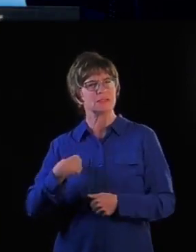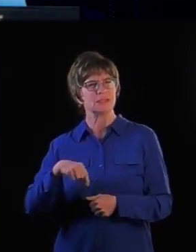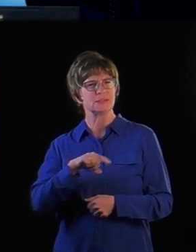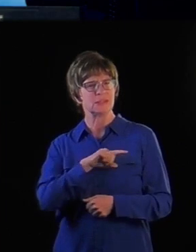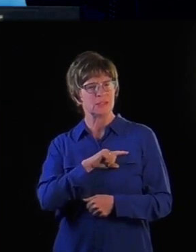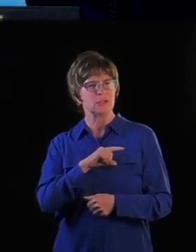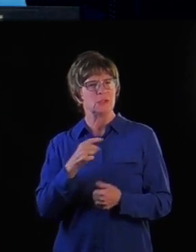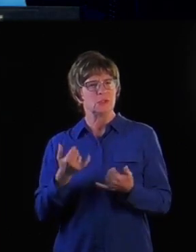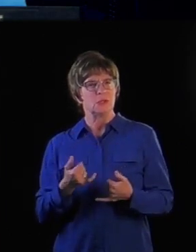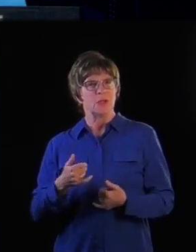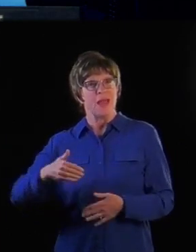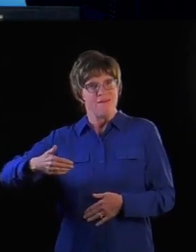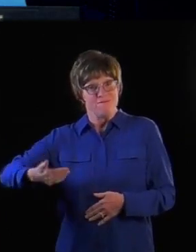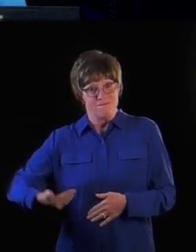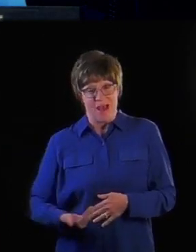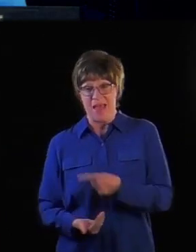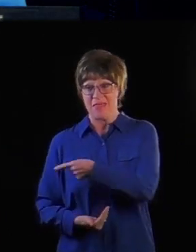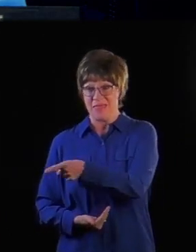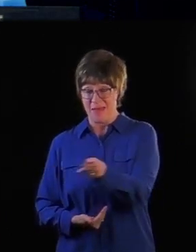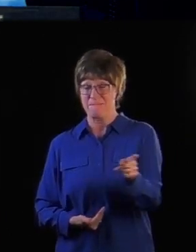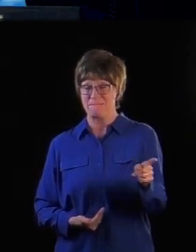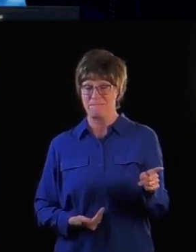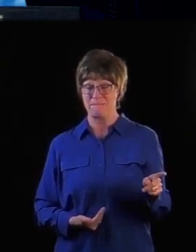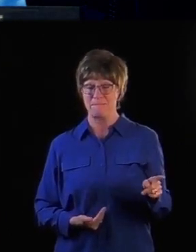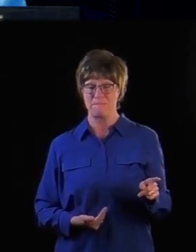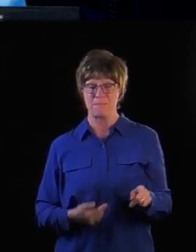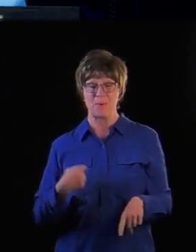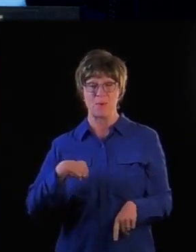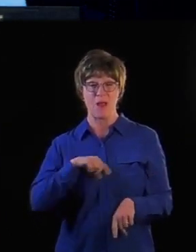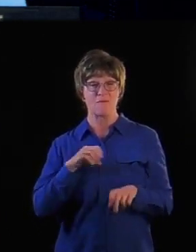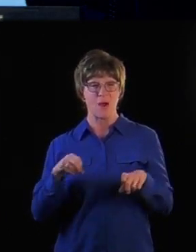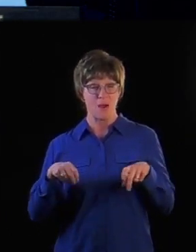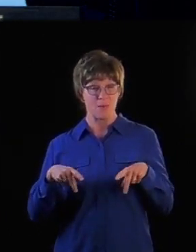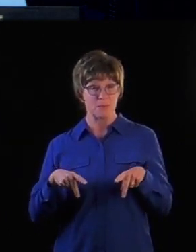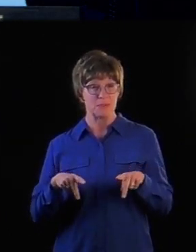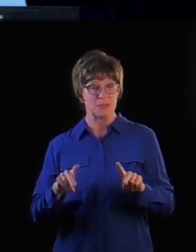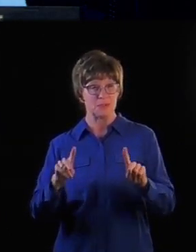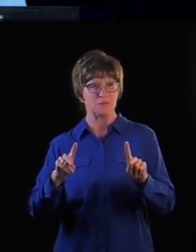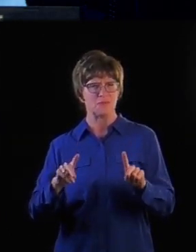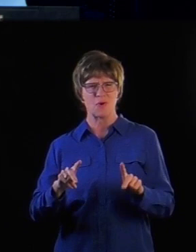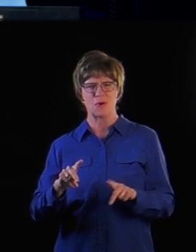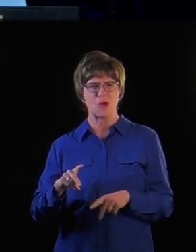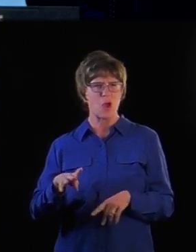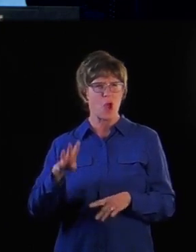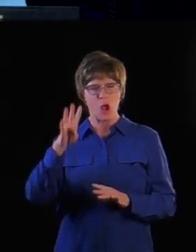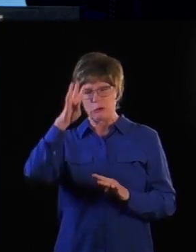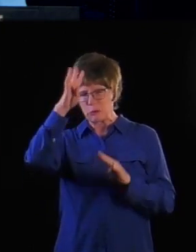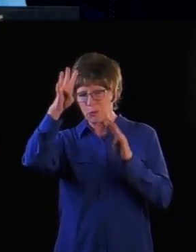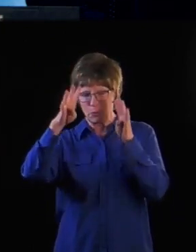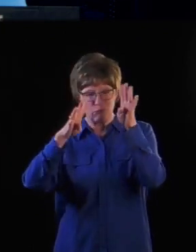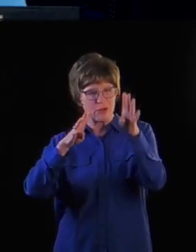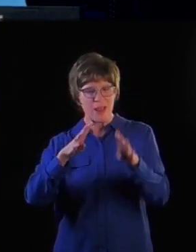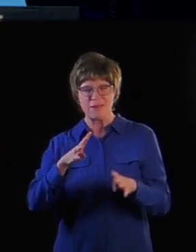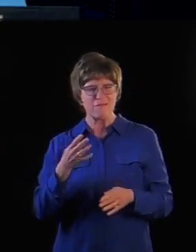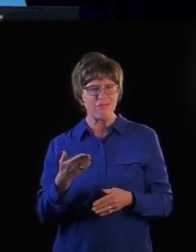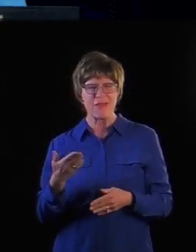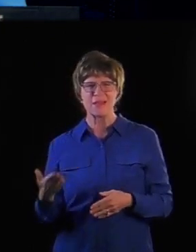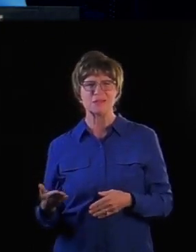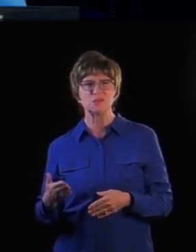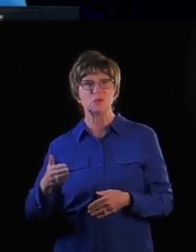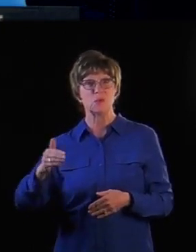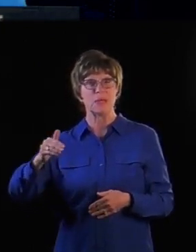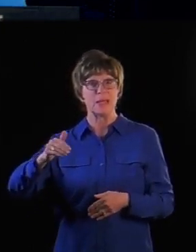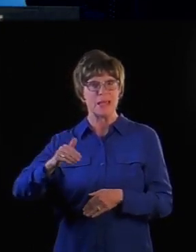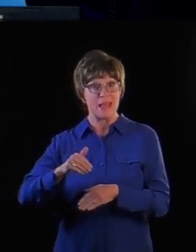them. Invite them. We're going to have opportunities for some very creative things over these 2 months to invite